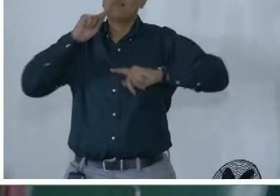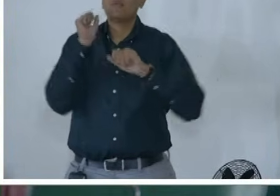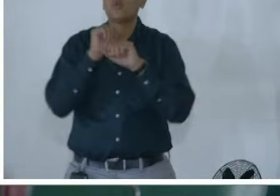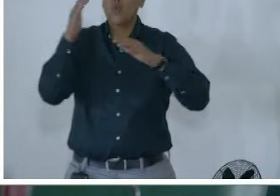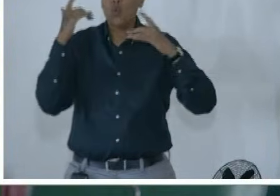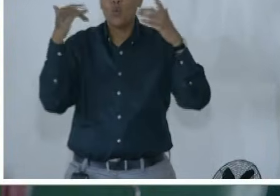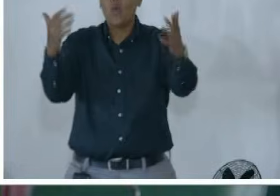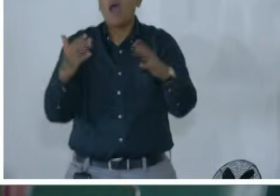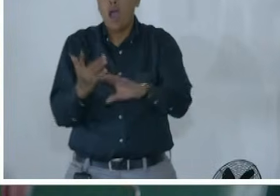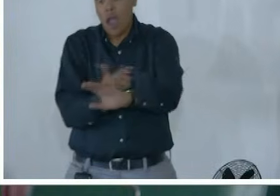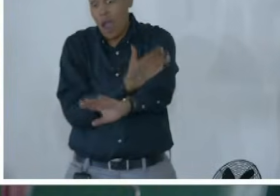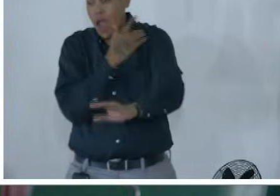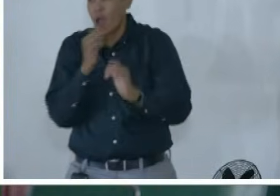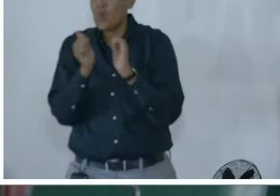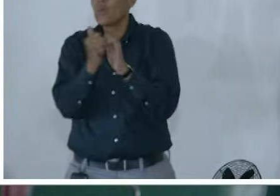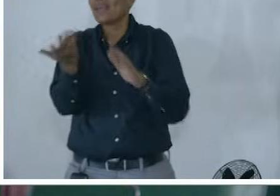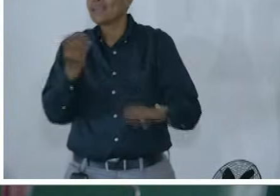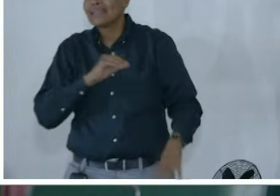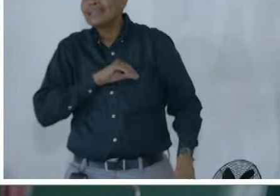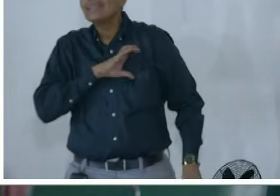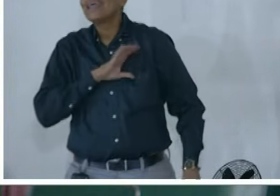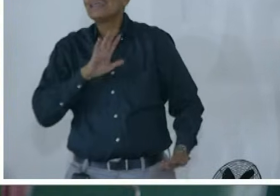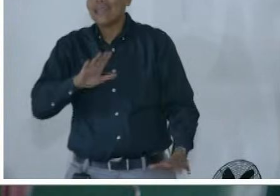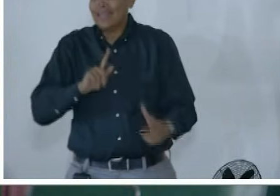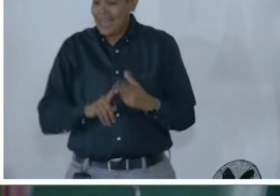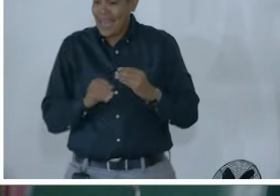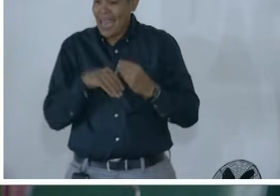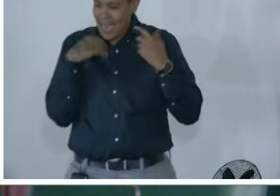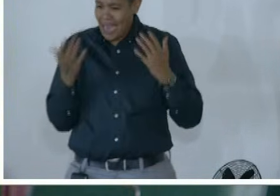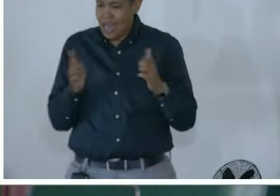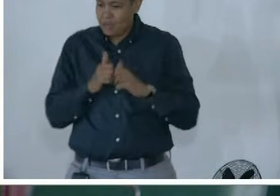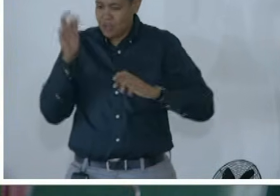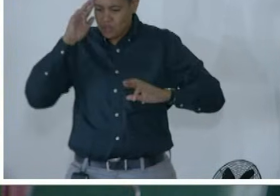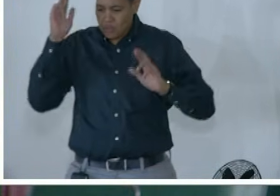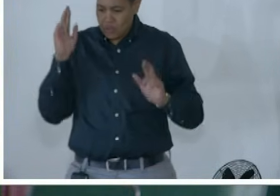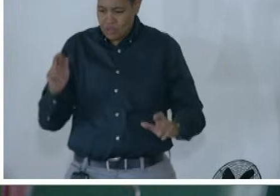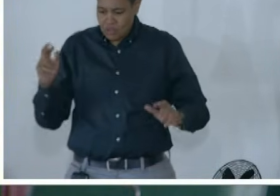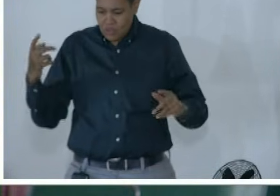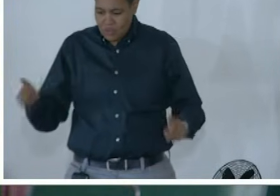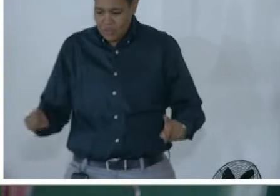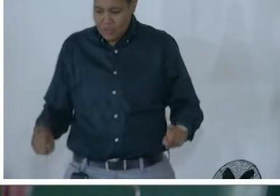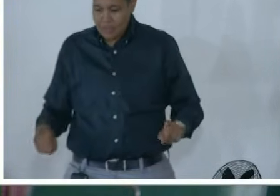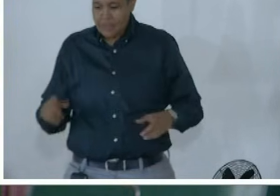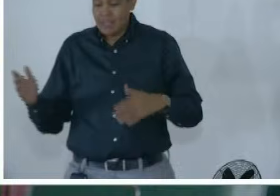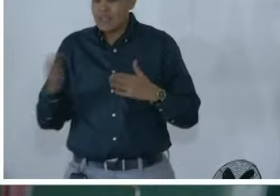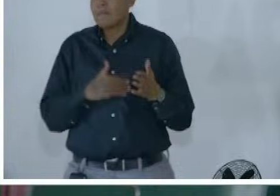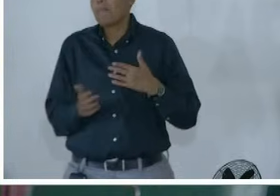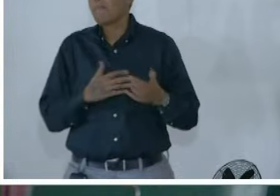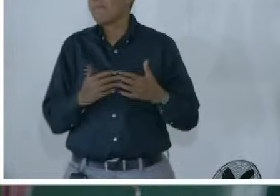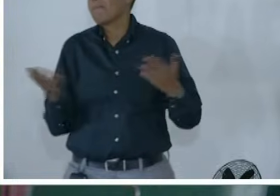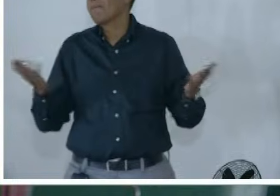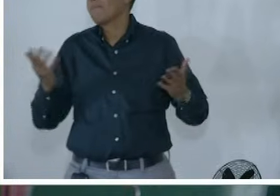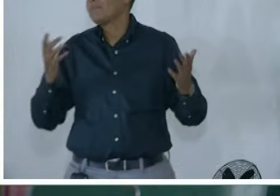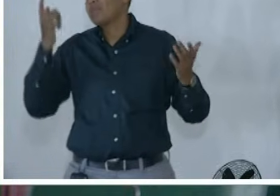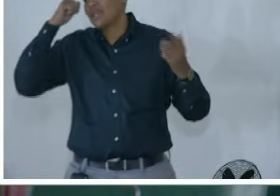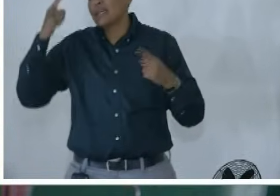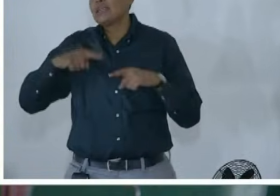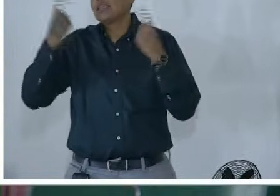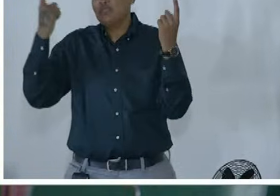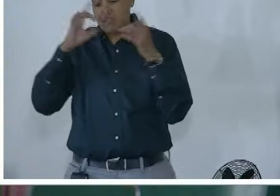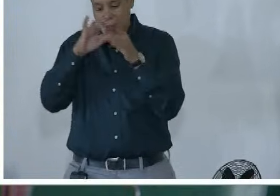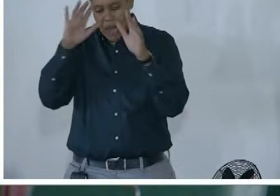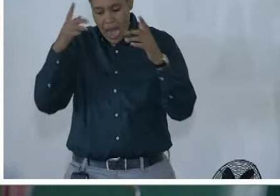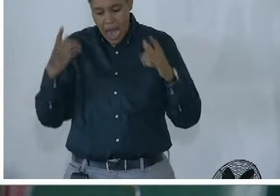move forward with dignity and respect. It doesn't matter what the disagreement